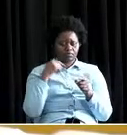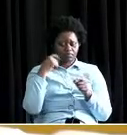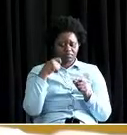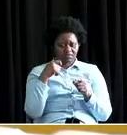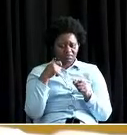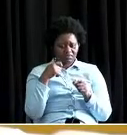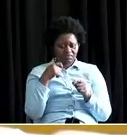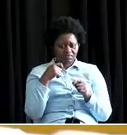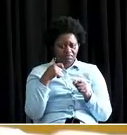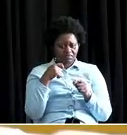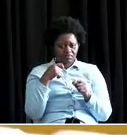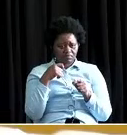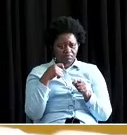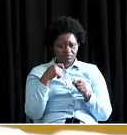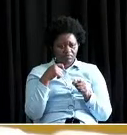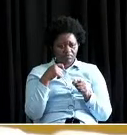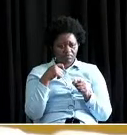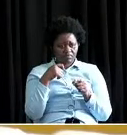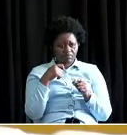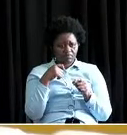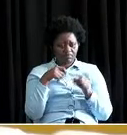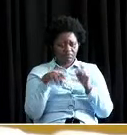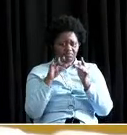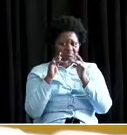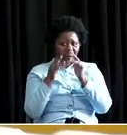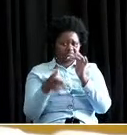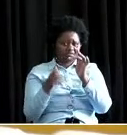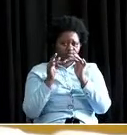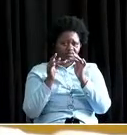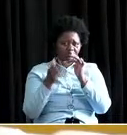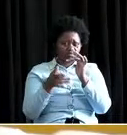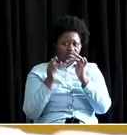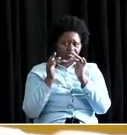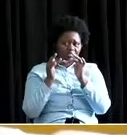Mr. Speaker, that this meeting